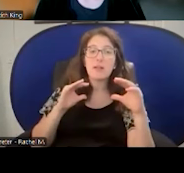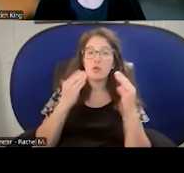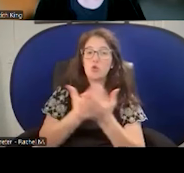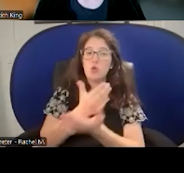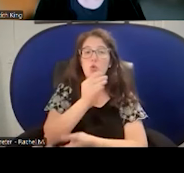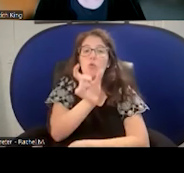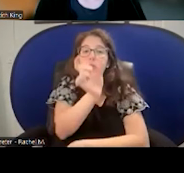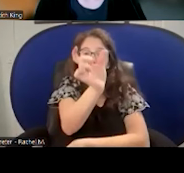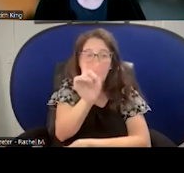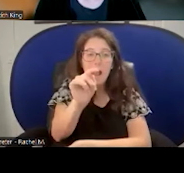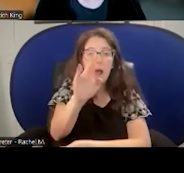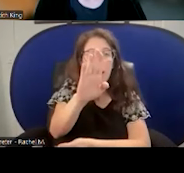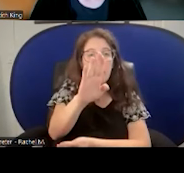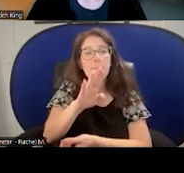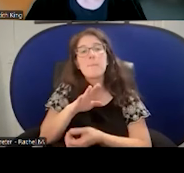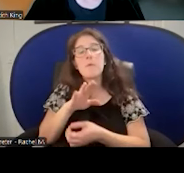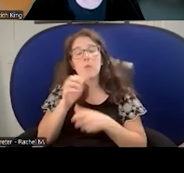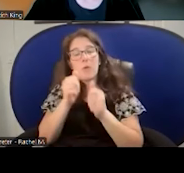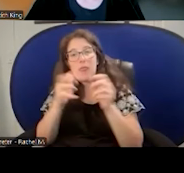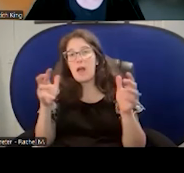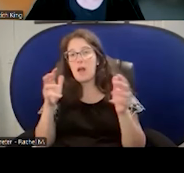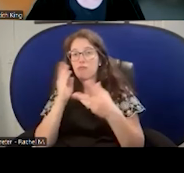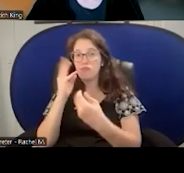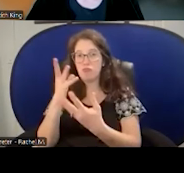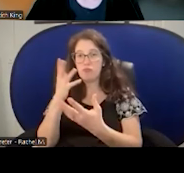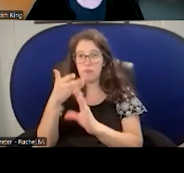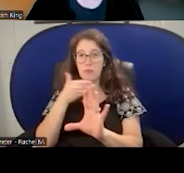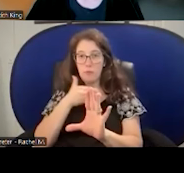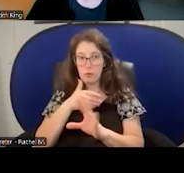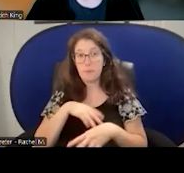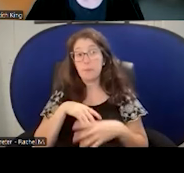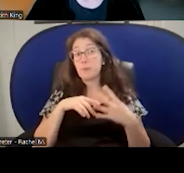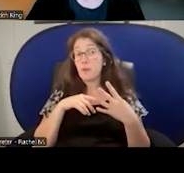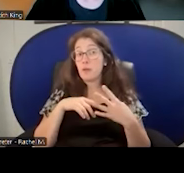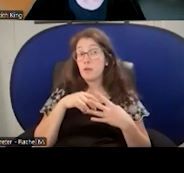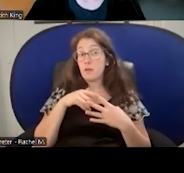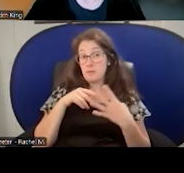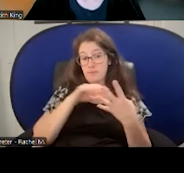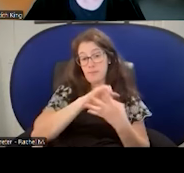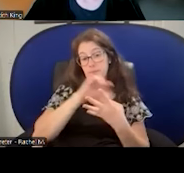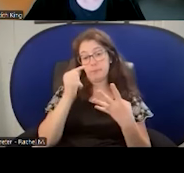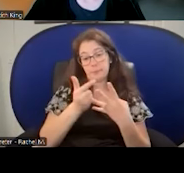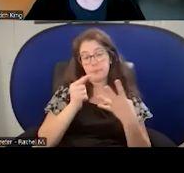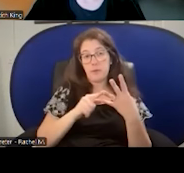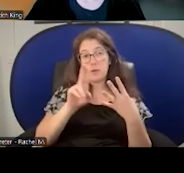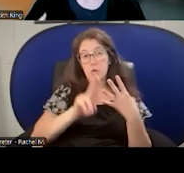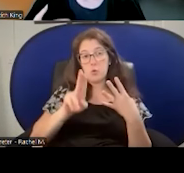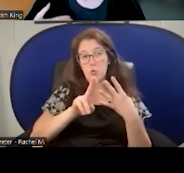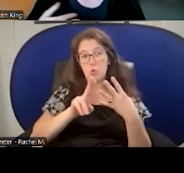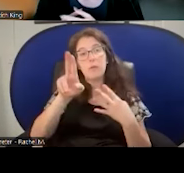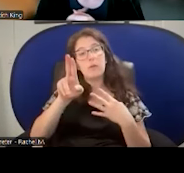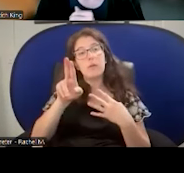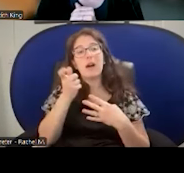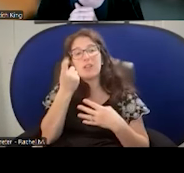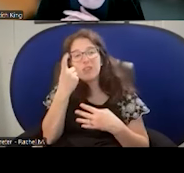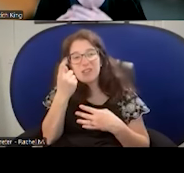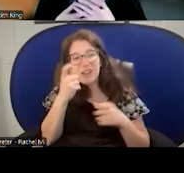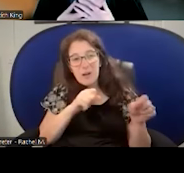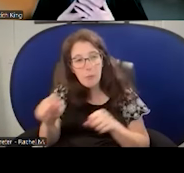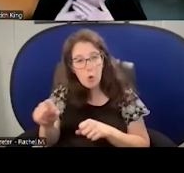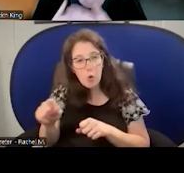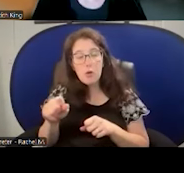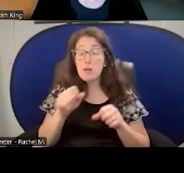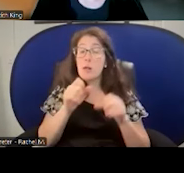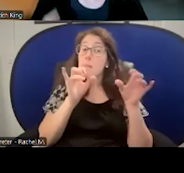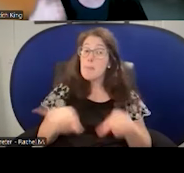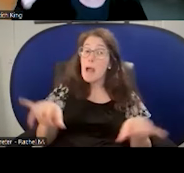notifying students. Are you understandable? That's going to mean predictable pattern. You want to have